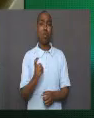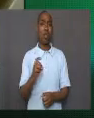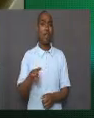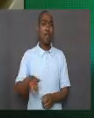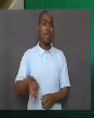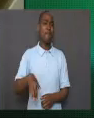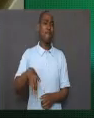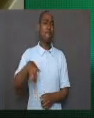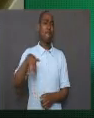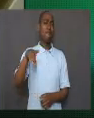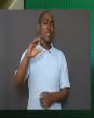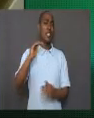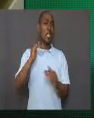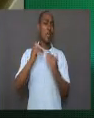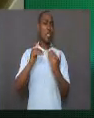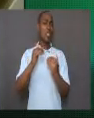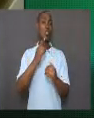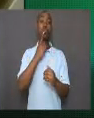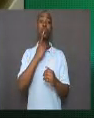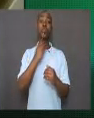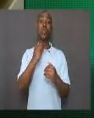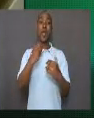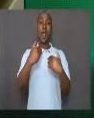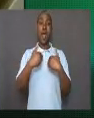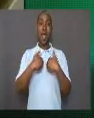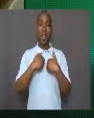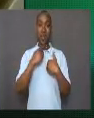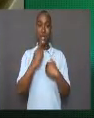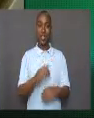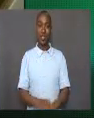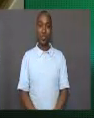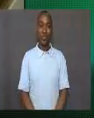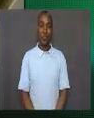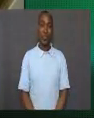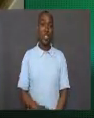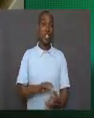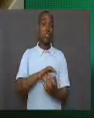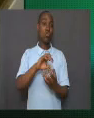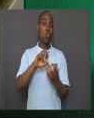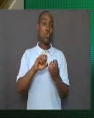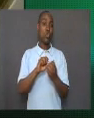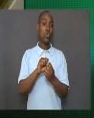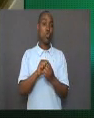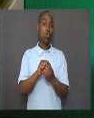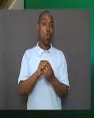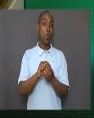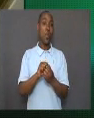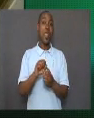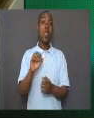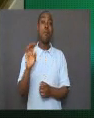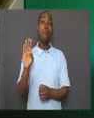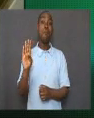high concentration of sugar. If the solution is orange or